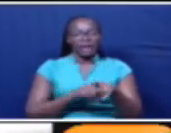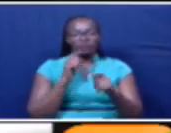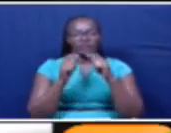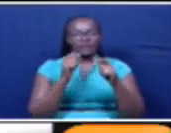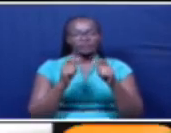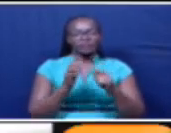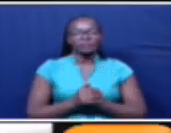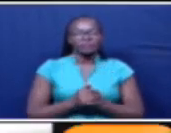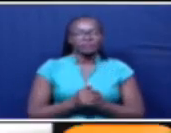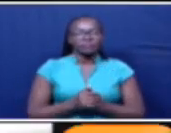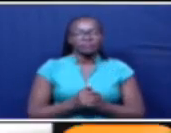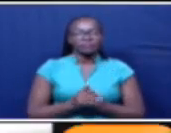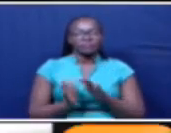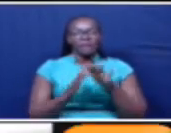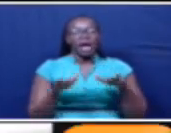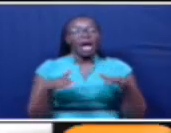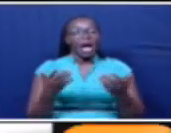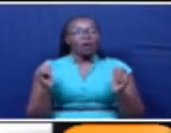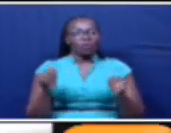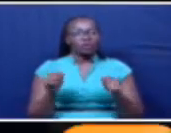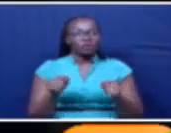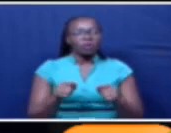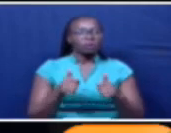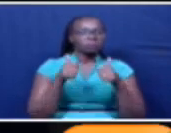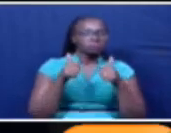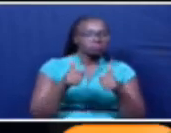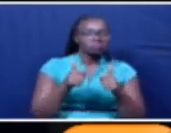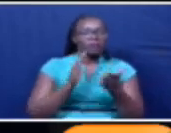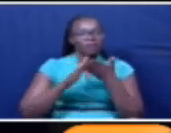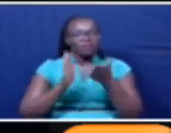How possible, convenient, fast, and affordable would it be to transfer money?